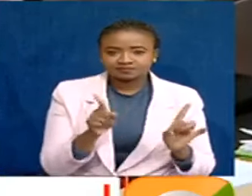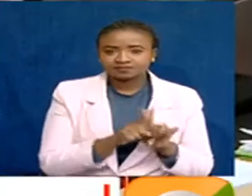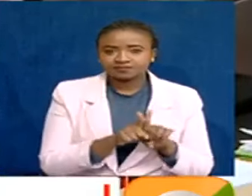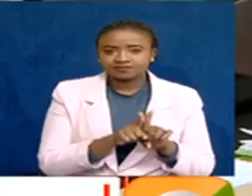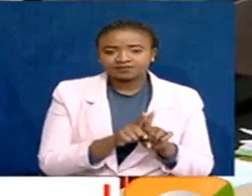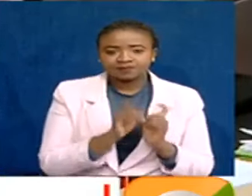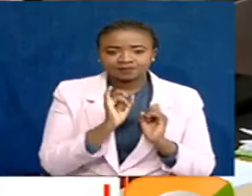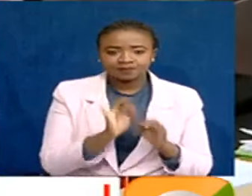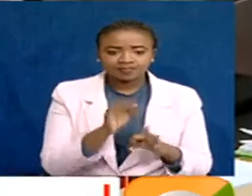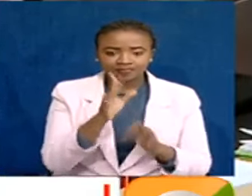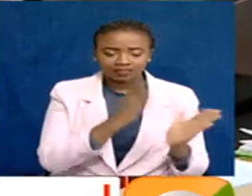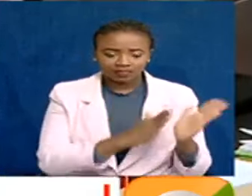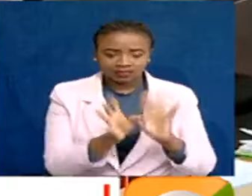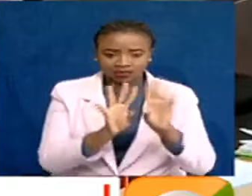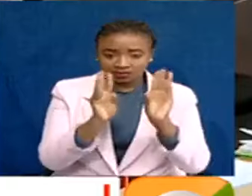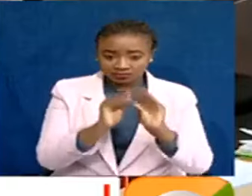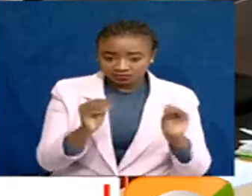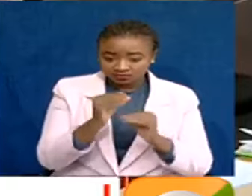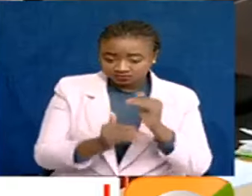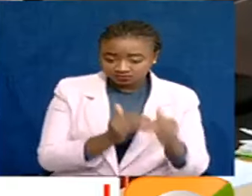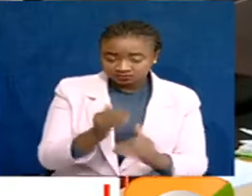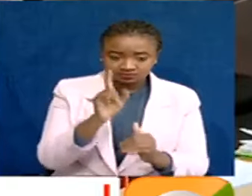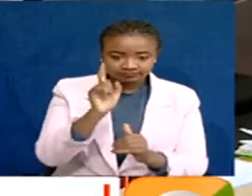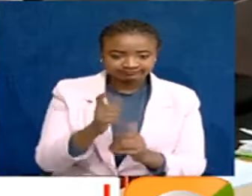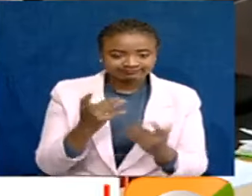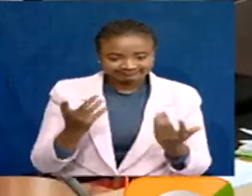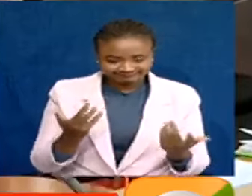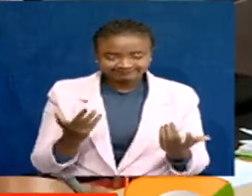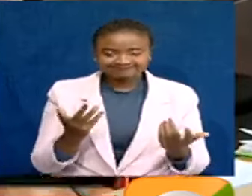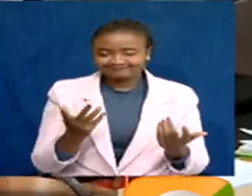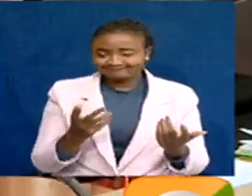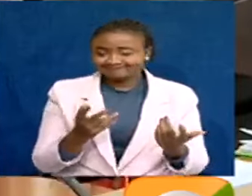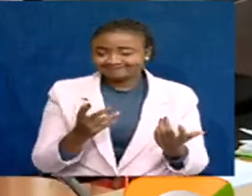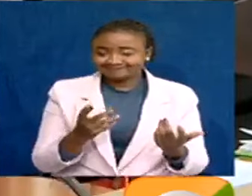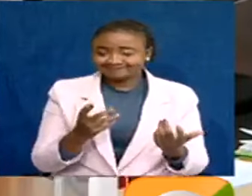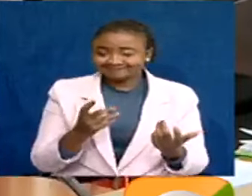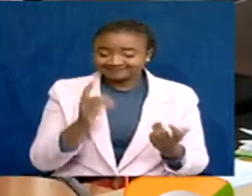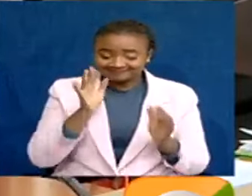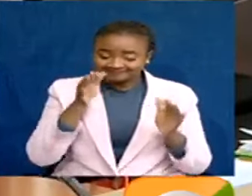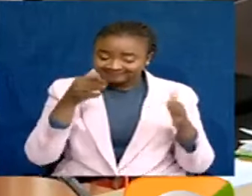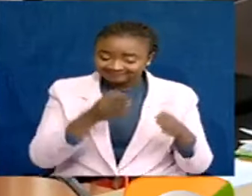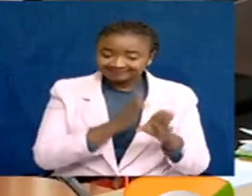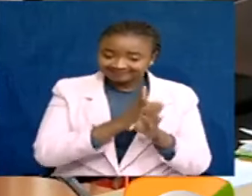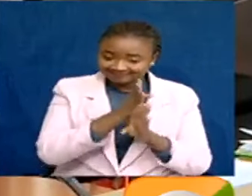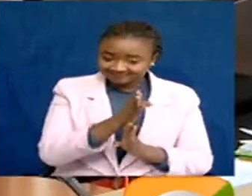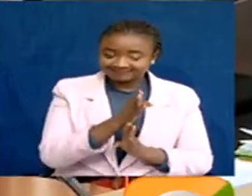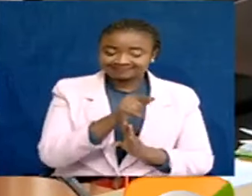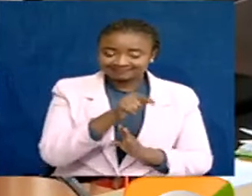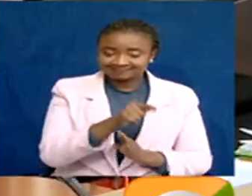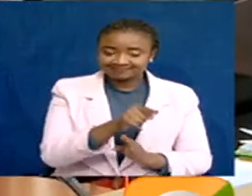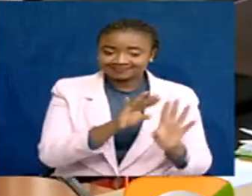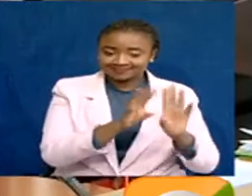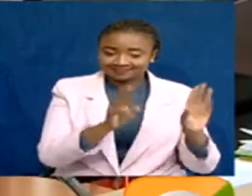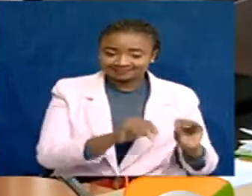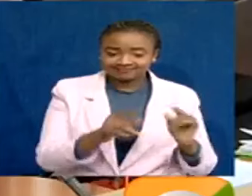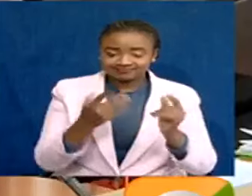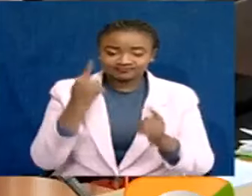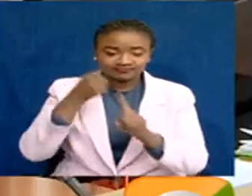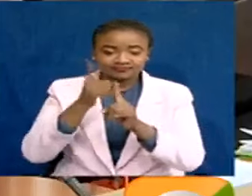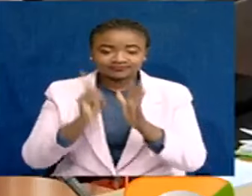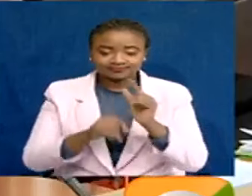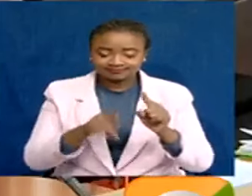if they are doing the budgeting process, it should be obtained on the fact that they are also forecasting accurately, so that the variances are